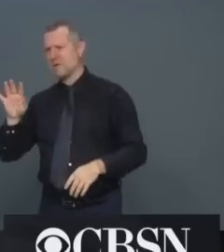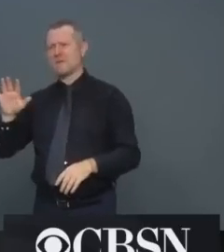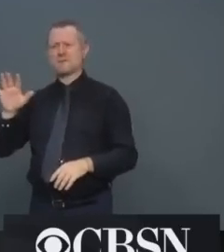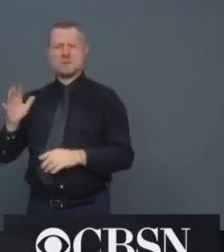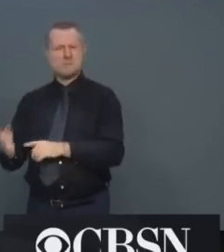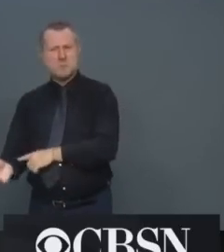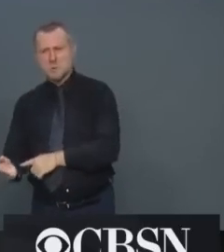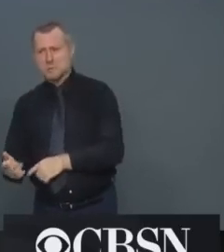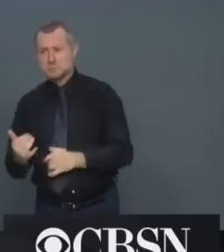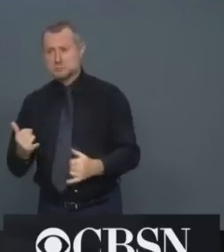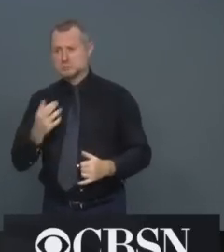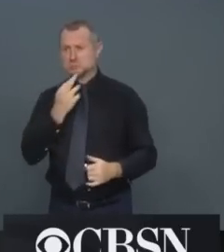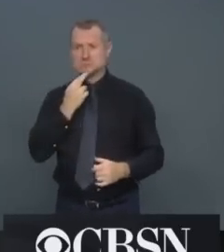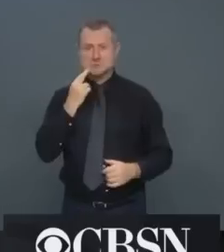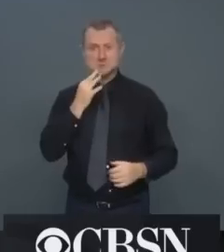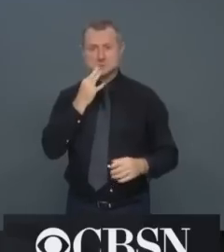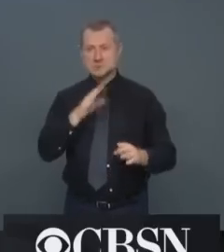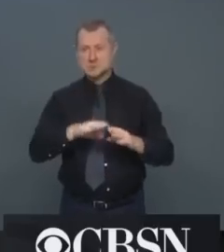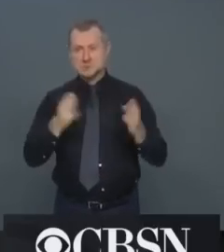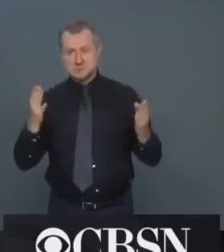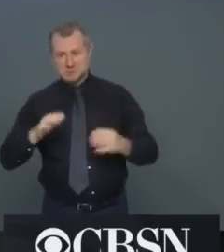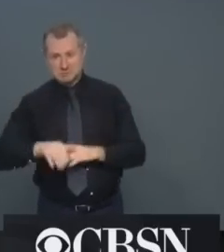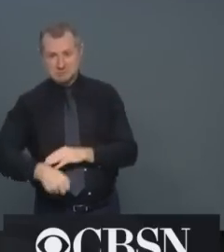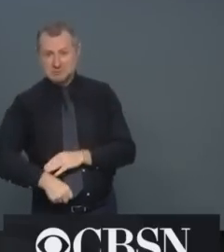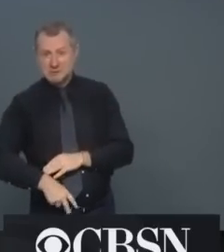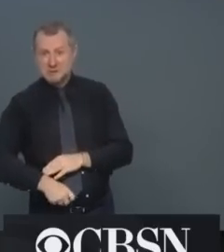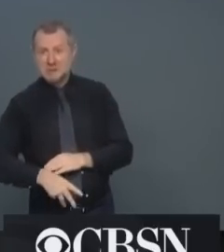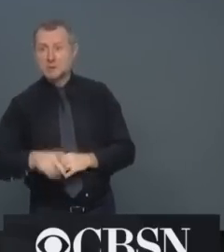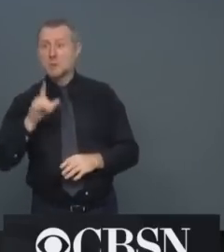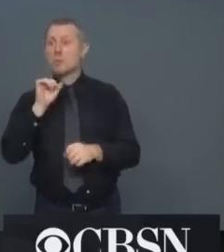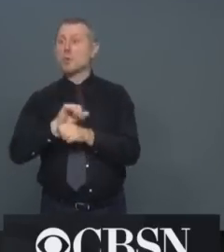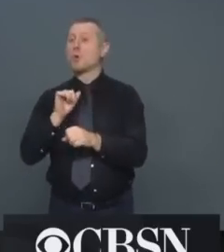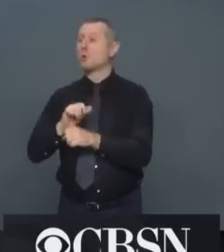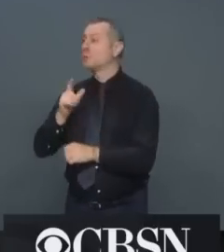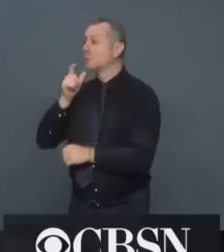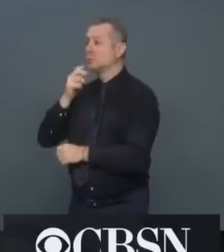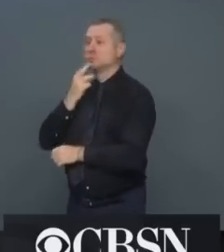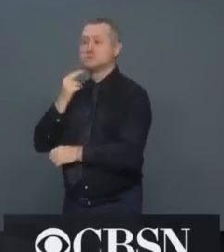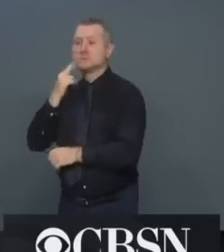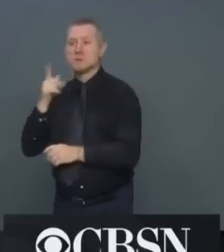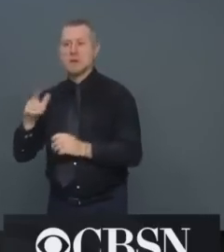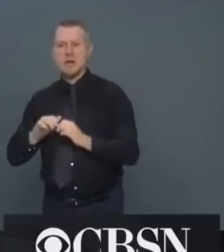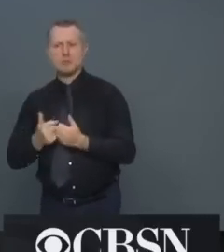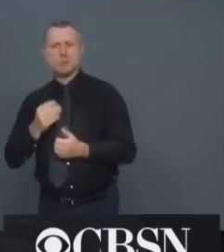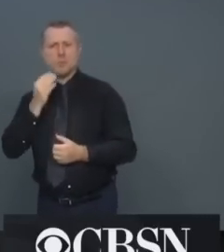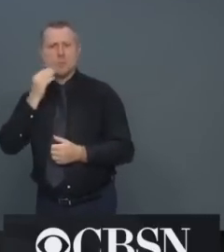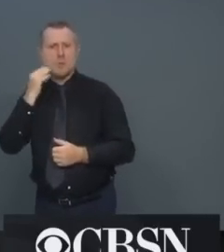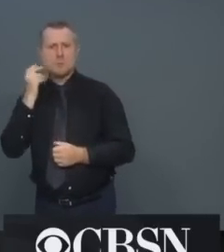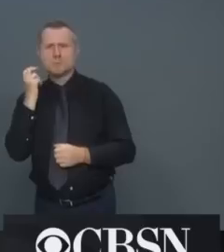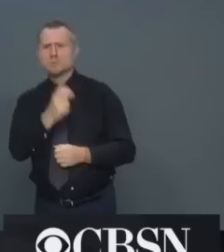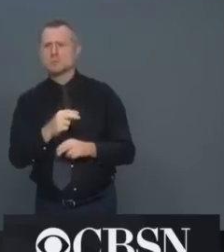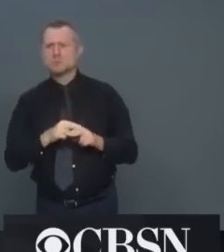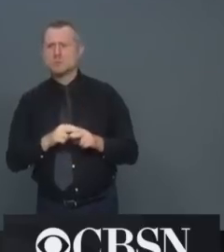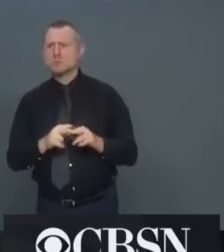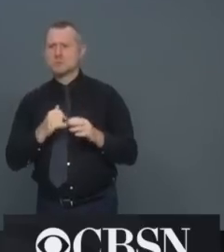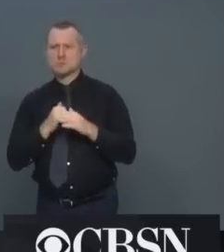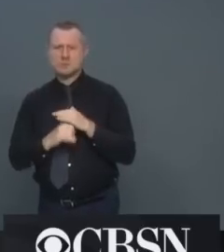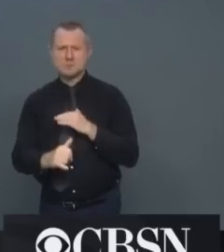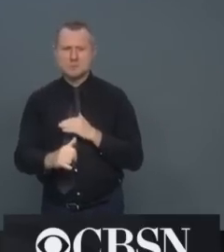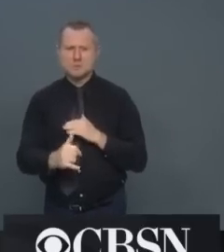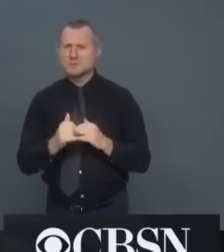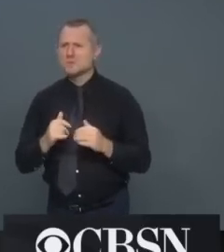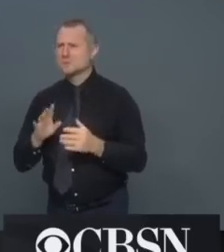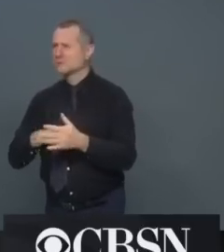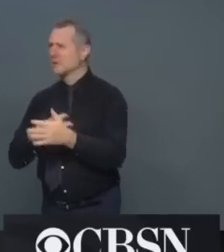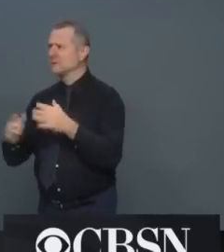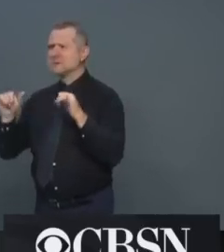about to be open till midnight. Those workers are concerned about getting home. Trains are running on the exact same timetables and schedules as they were previously from 1